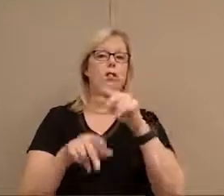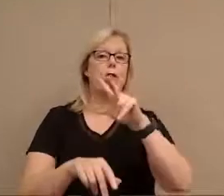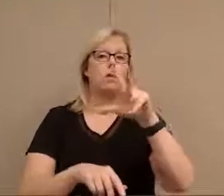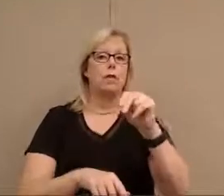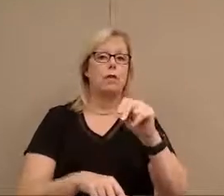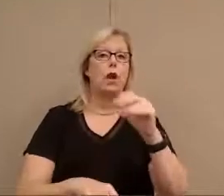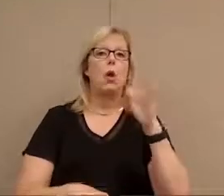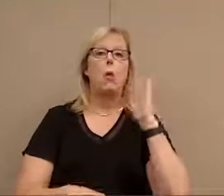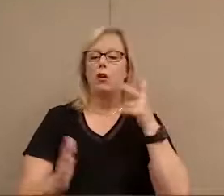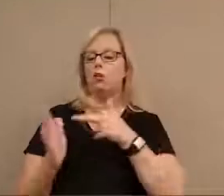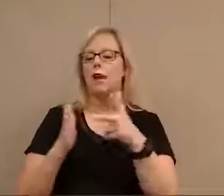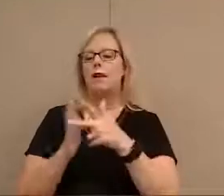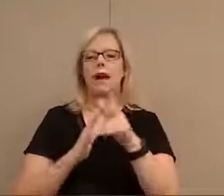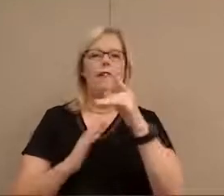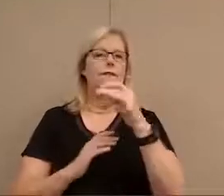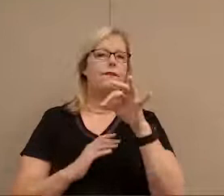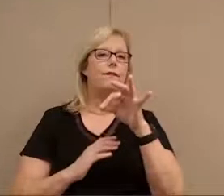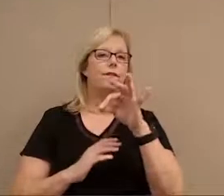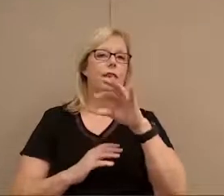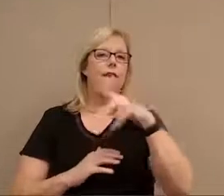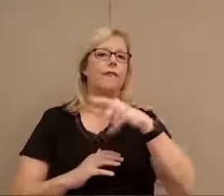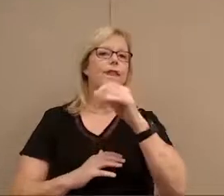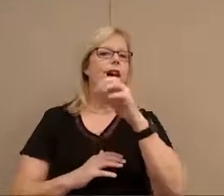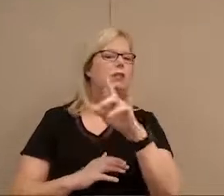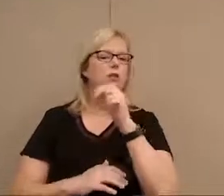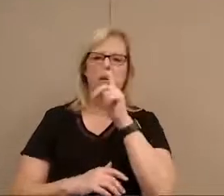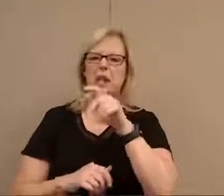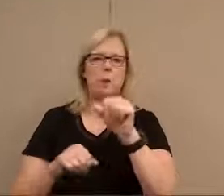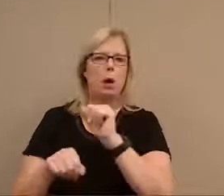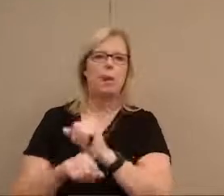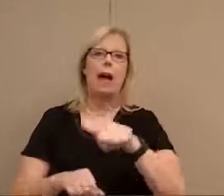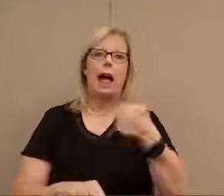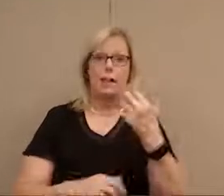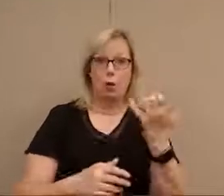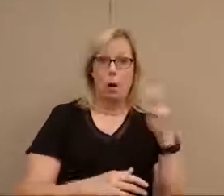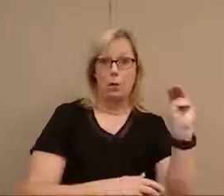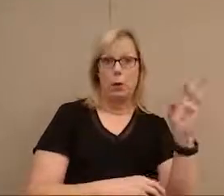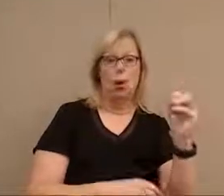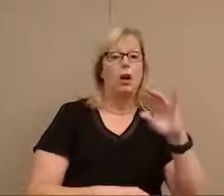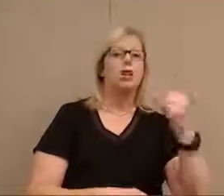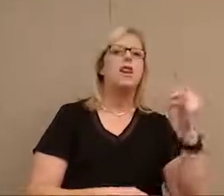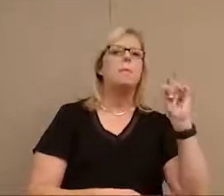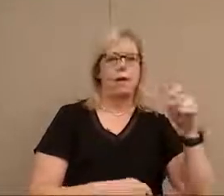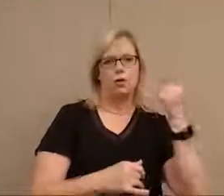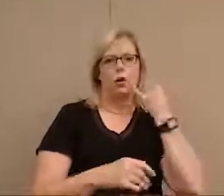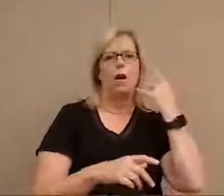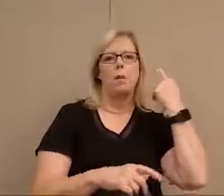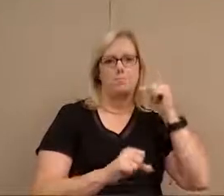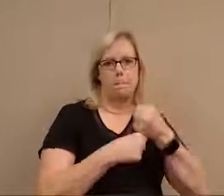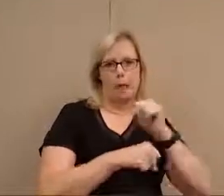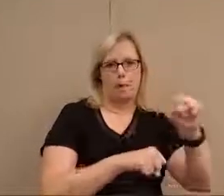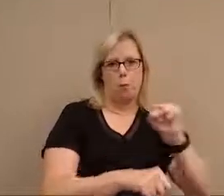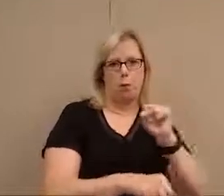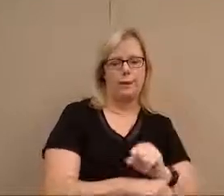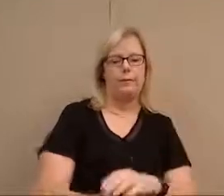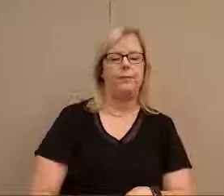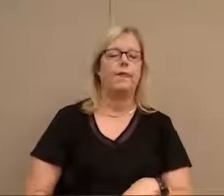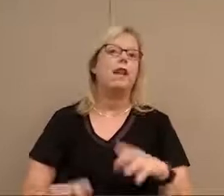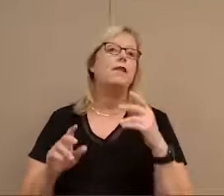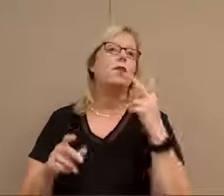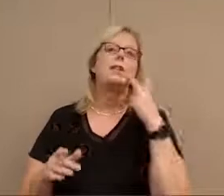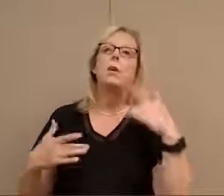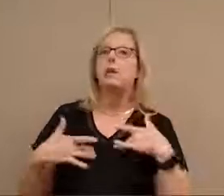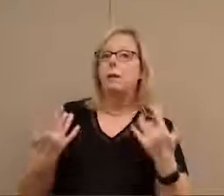up for Pfizer during those times without an appointment. There are a variety of other locations throughout our community that offer vaccine. You can go to our Facebook page or our